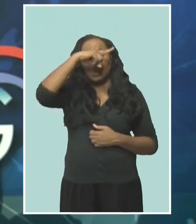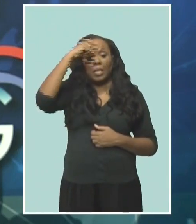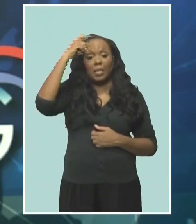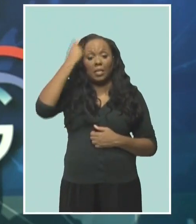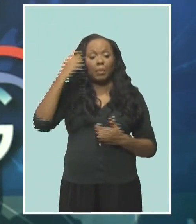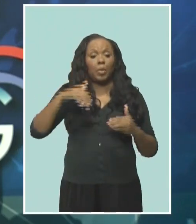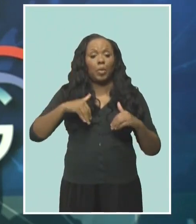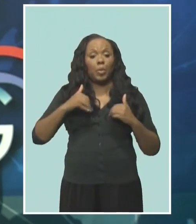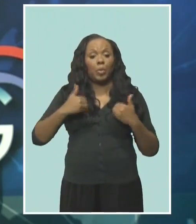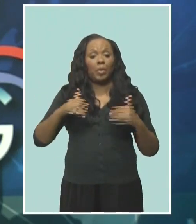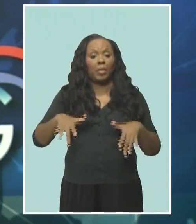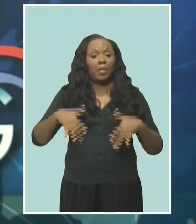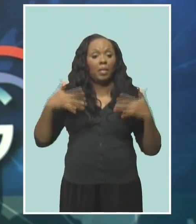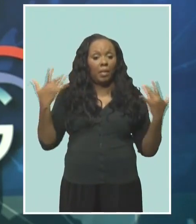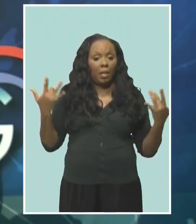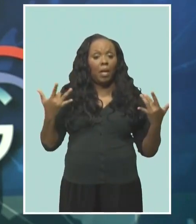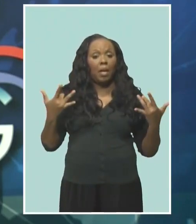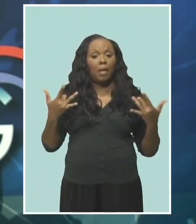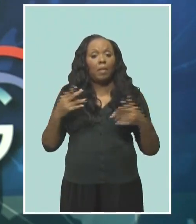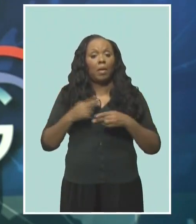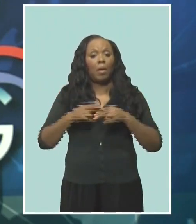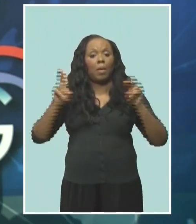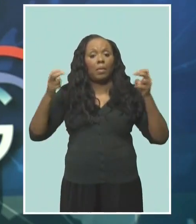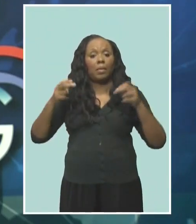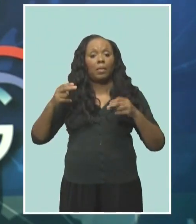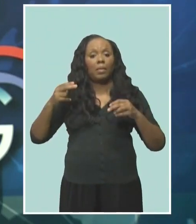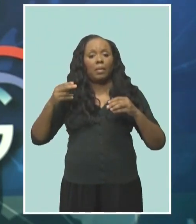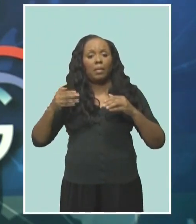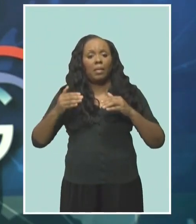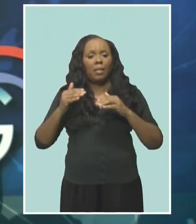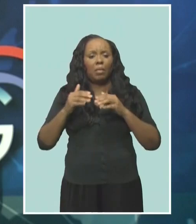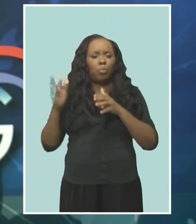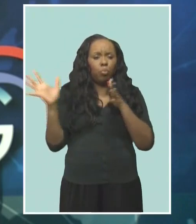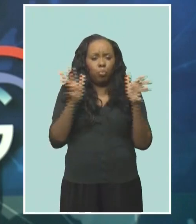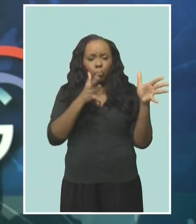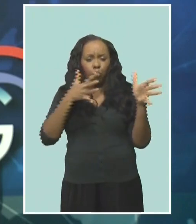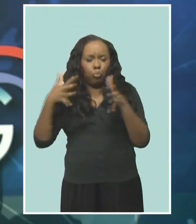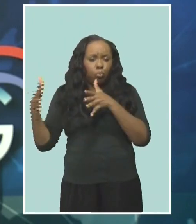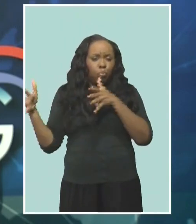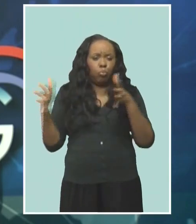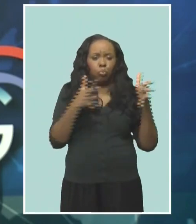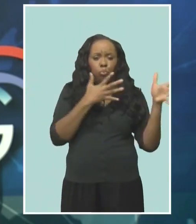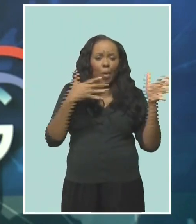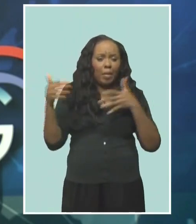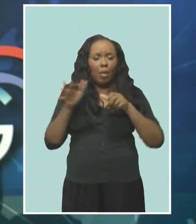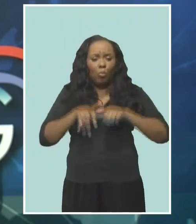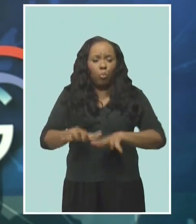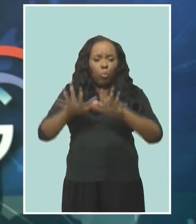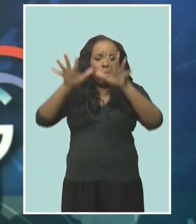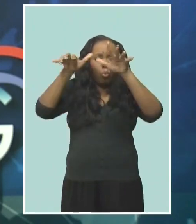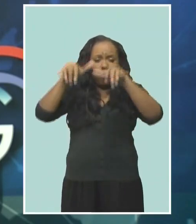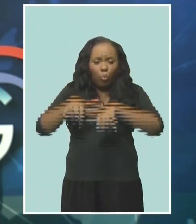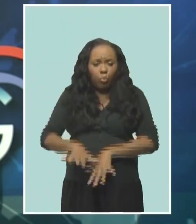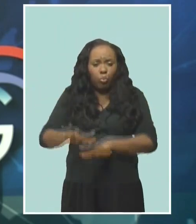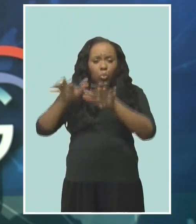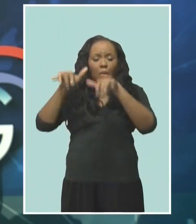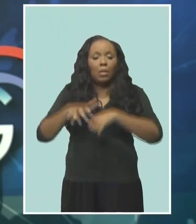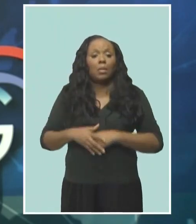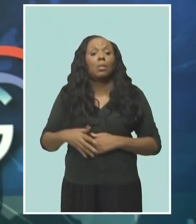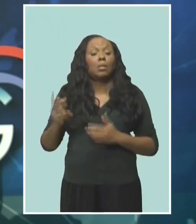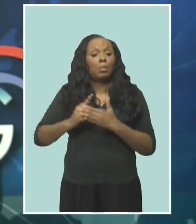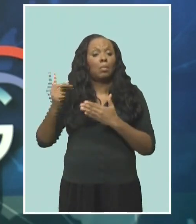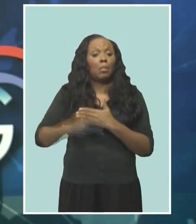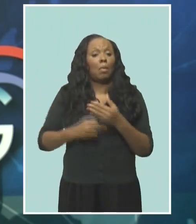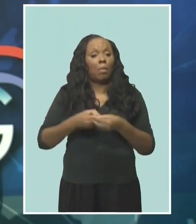High Winds, Rough Seas, it will be exposing youth to literature and information that Program Officer Simon Allen says could be